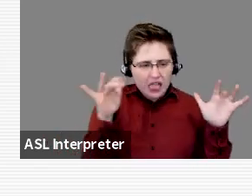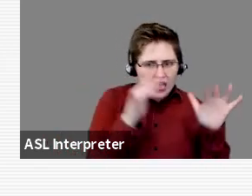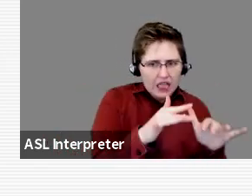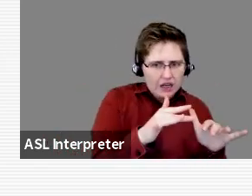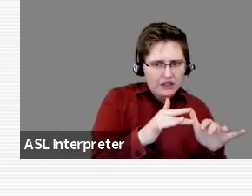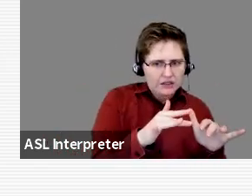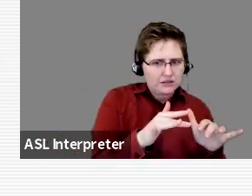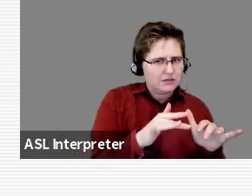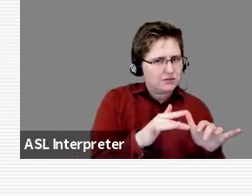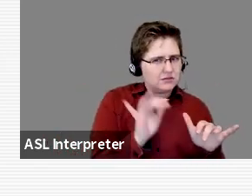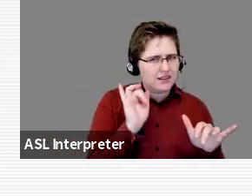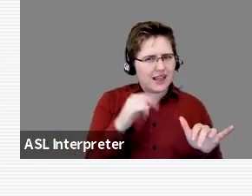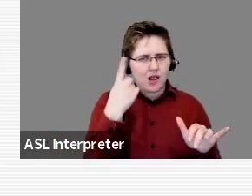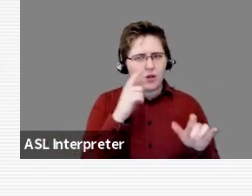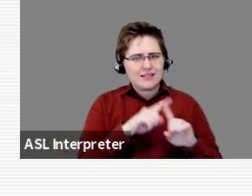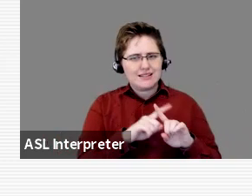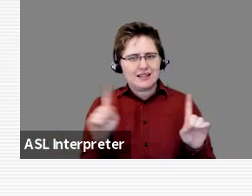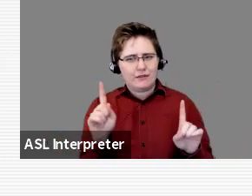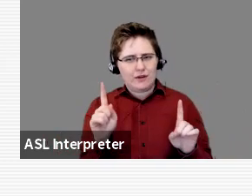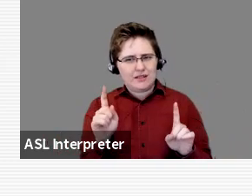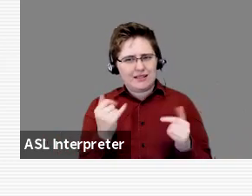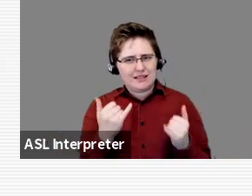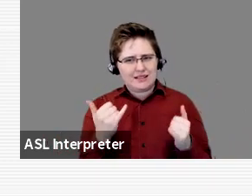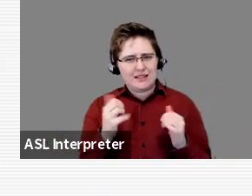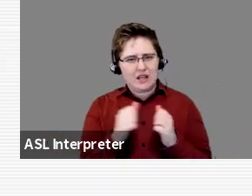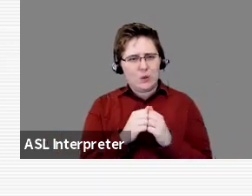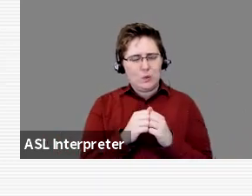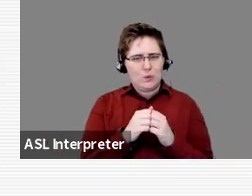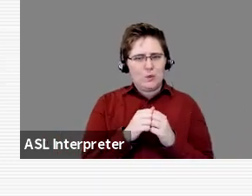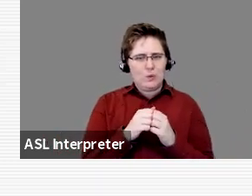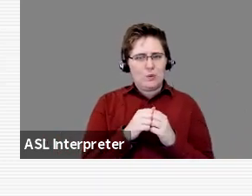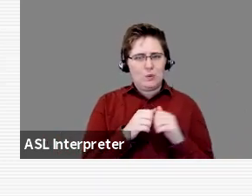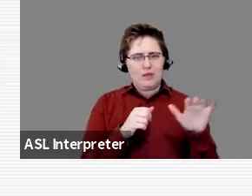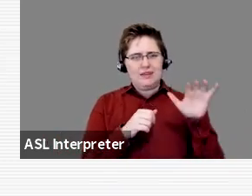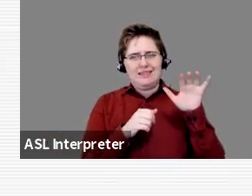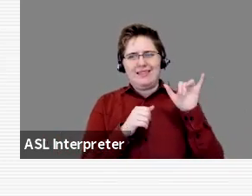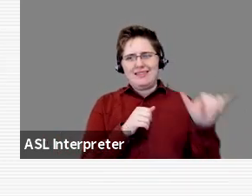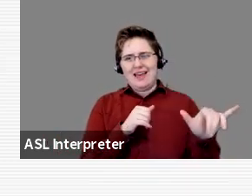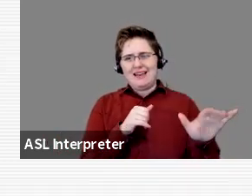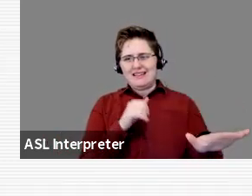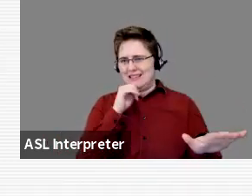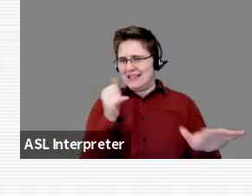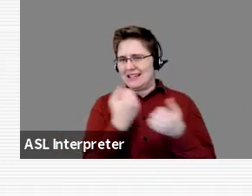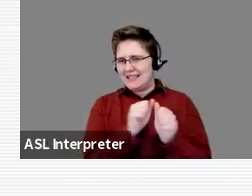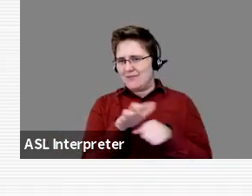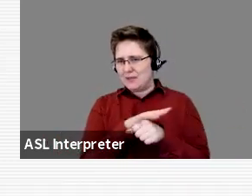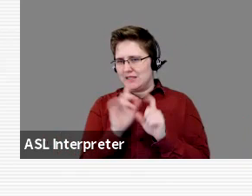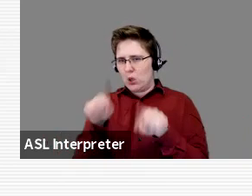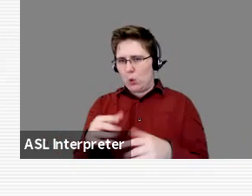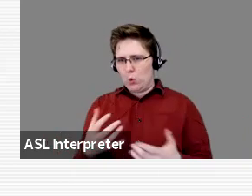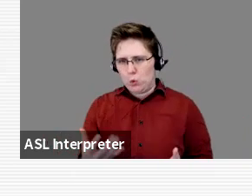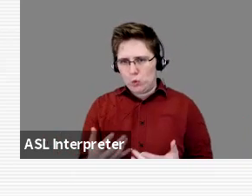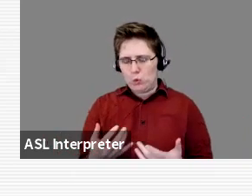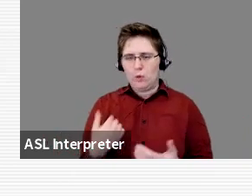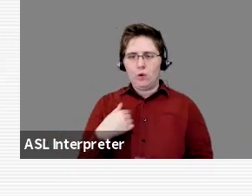different, looks a little bit different when congregate settings are the unsafe spaces. And we have